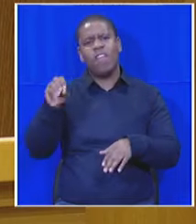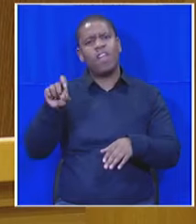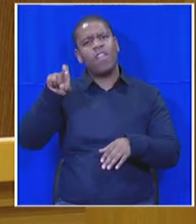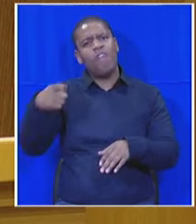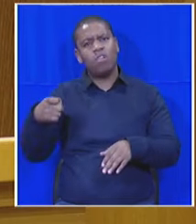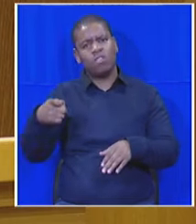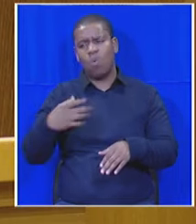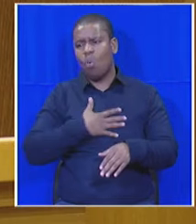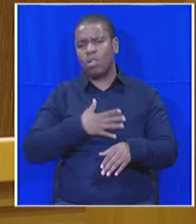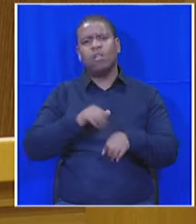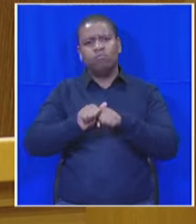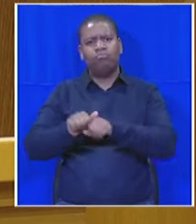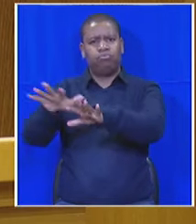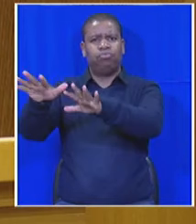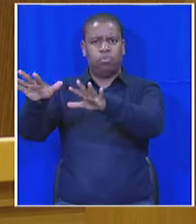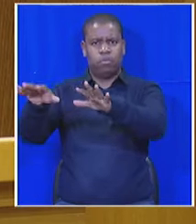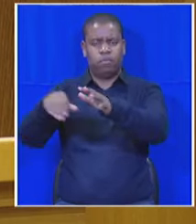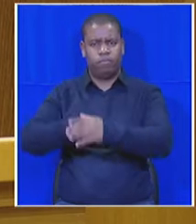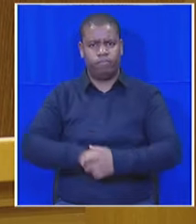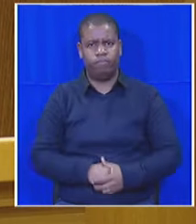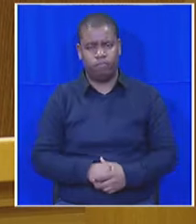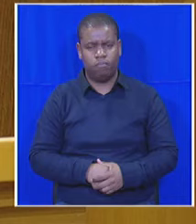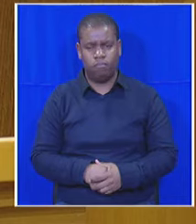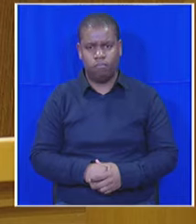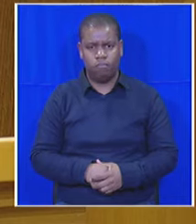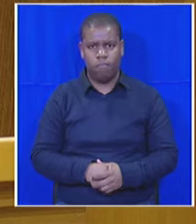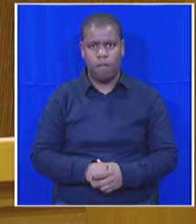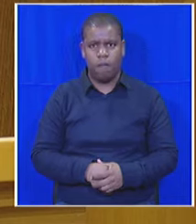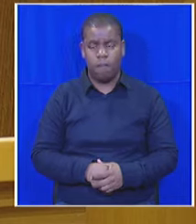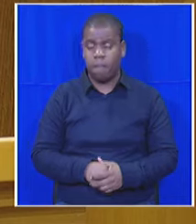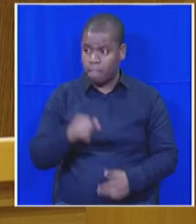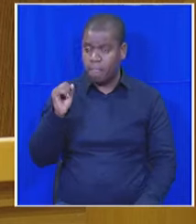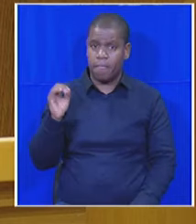liters of water delivered there. Order.